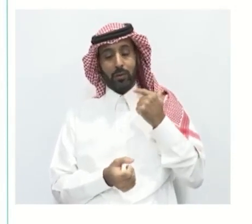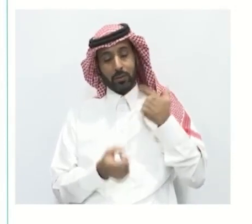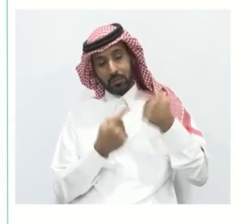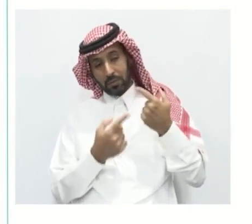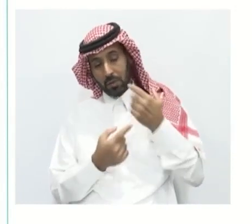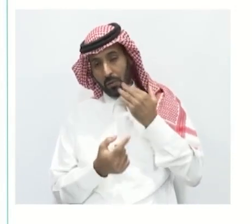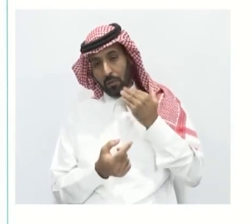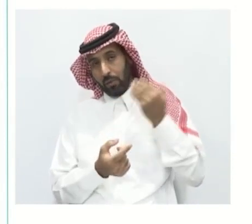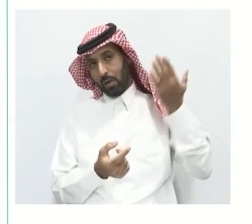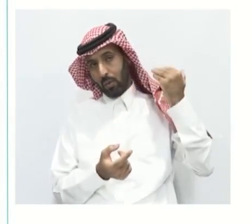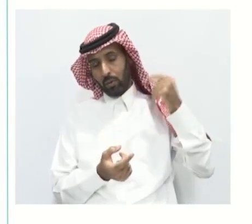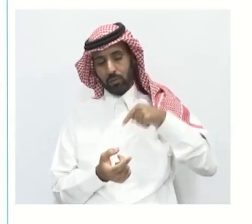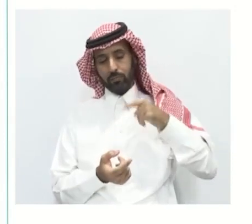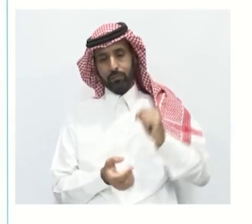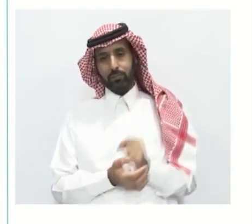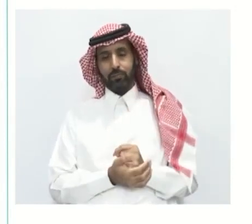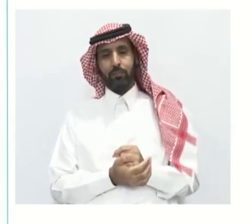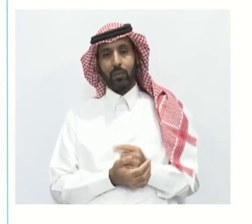longer true. Again,